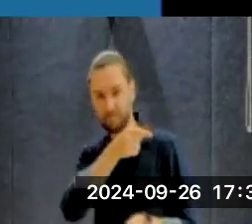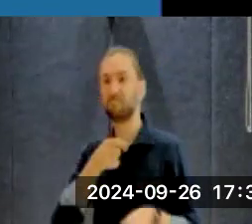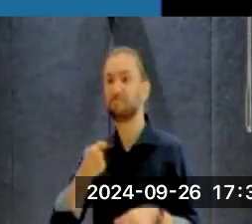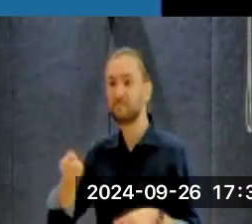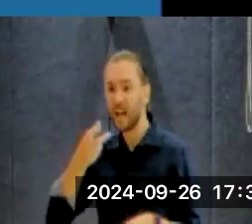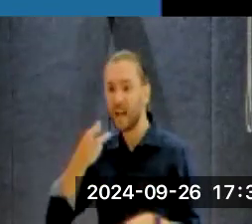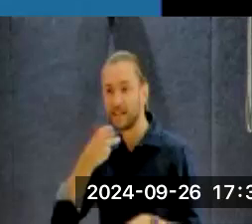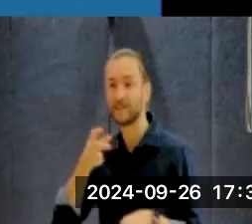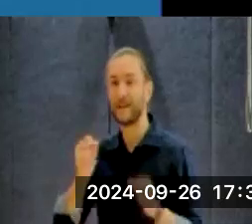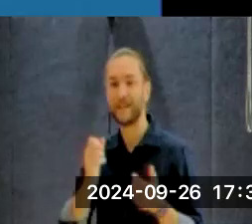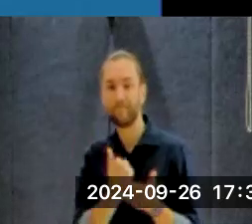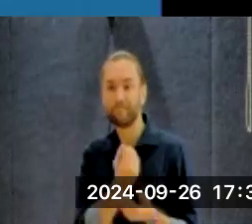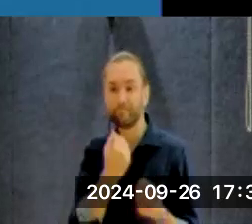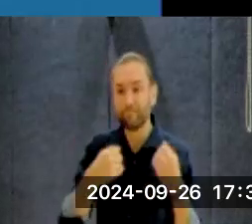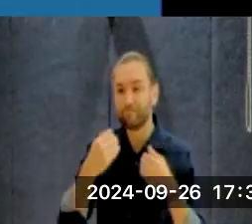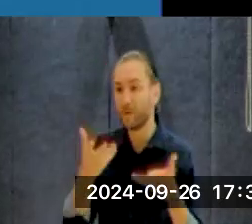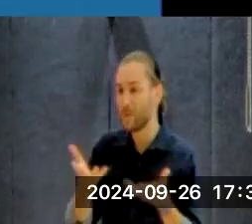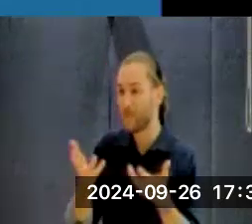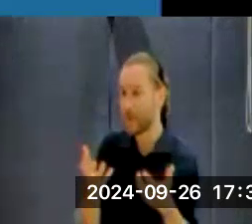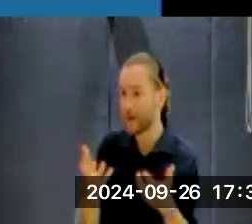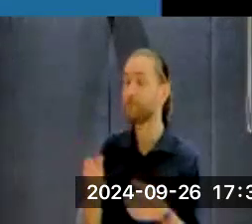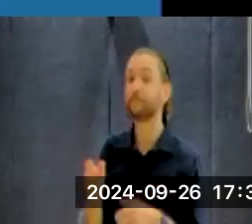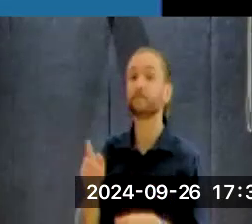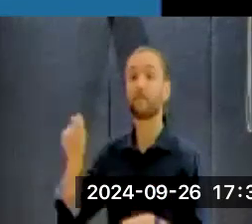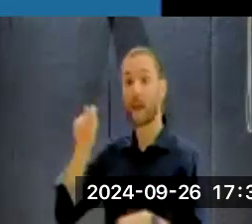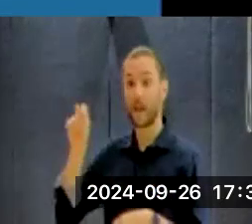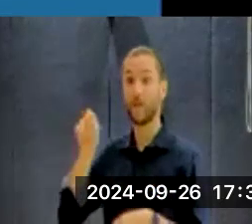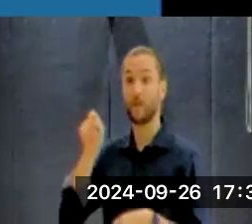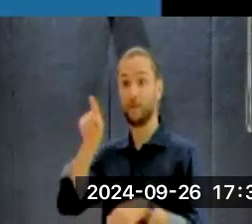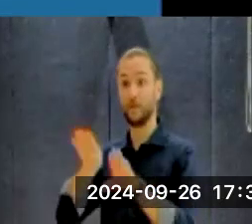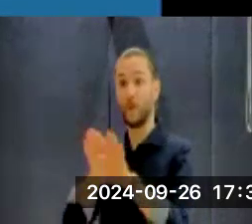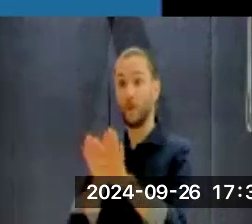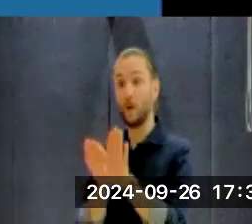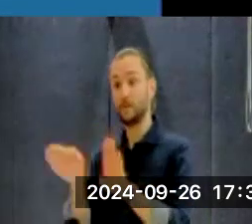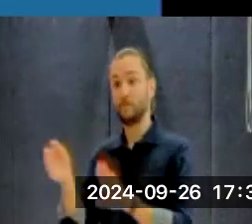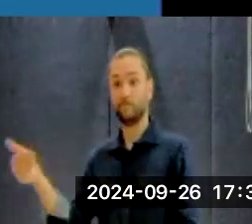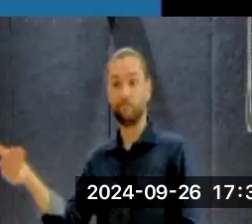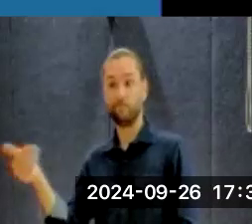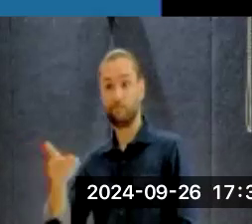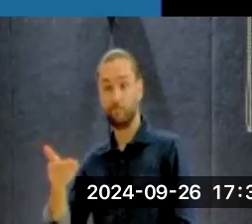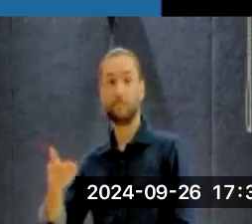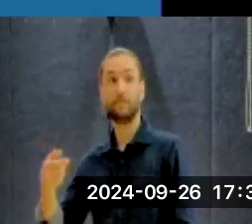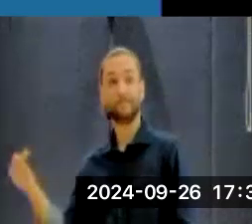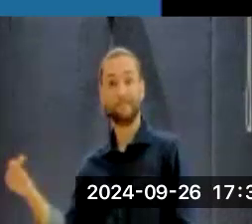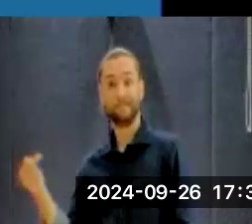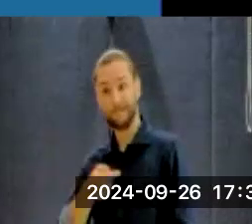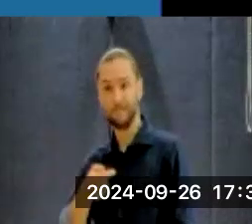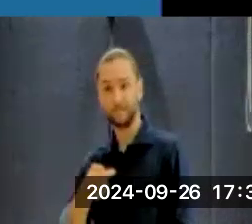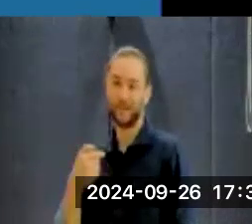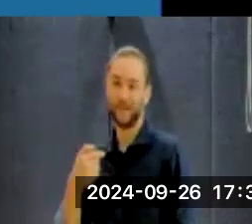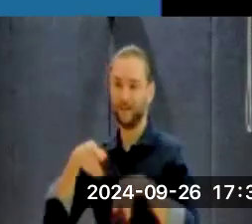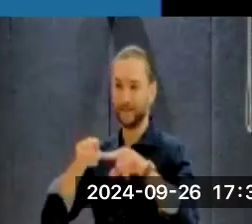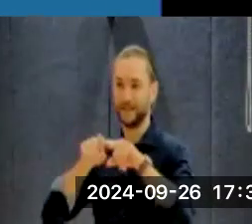everybody, help yourself. And the restrooms are as you come out of the door to your left, and just follow the